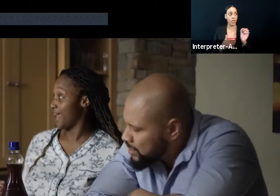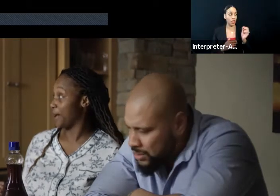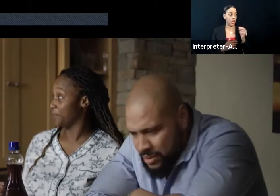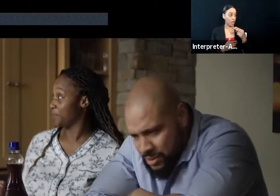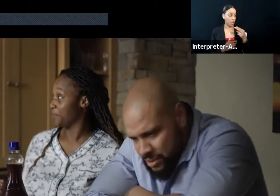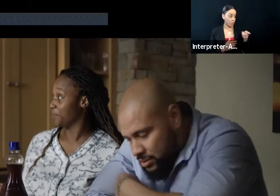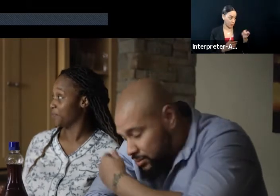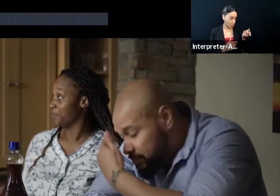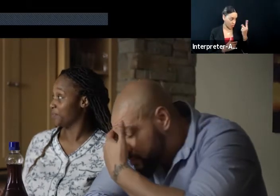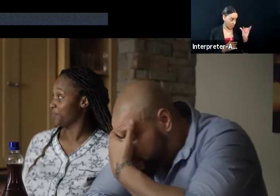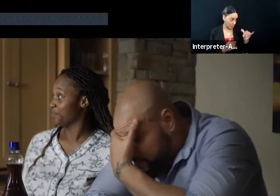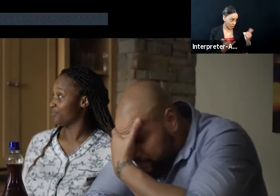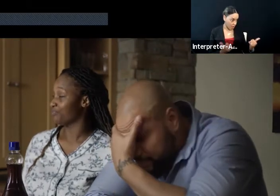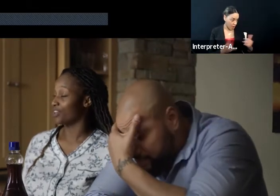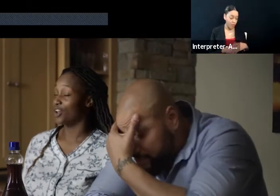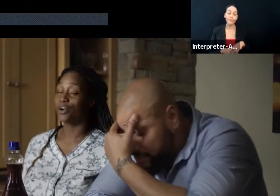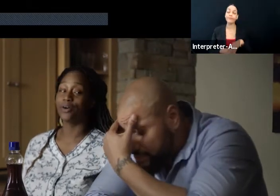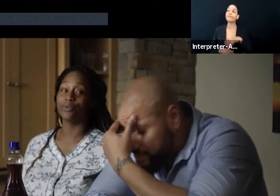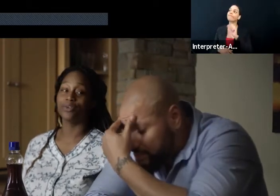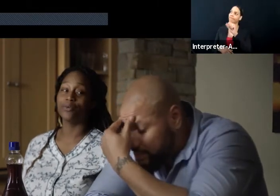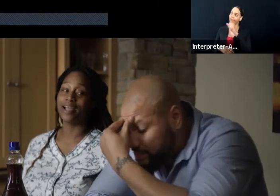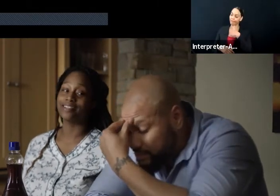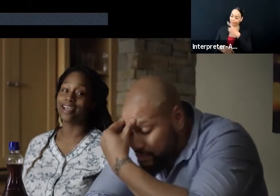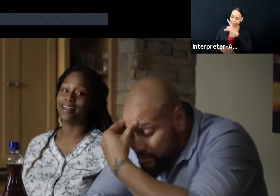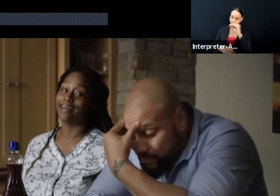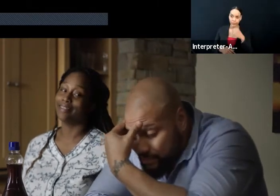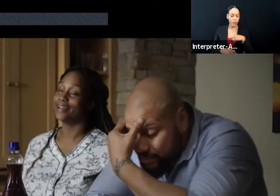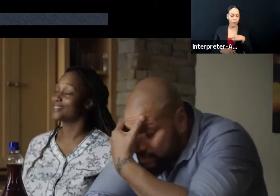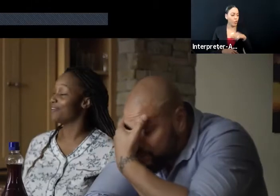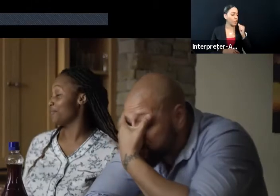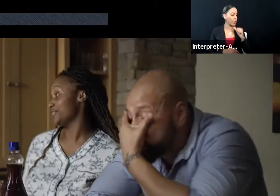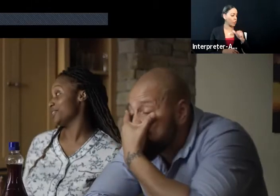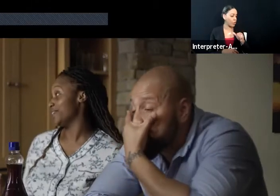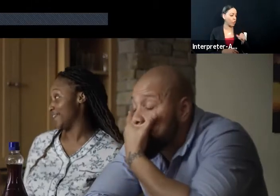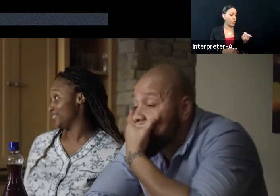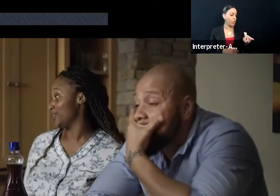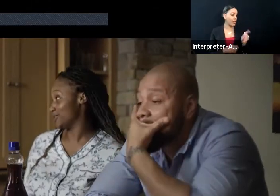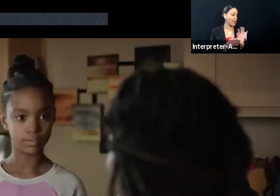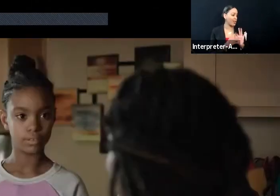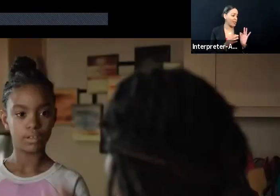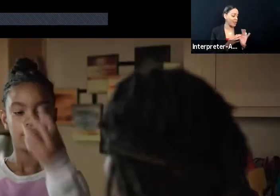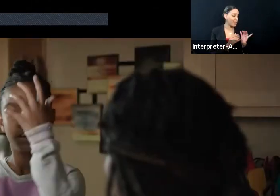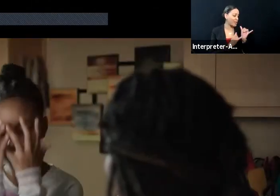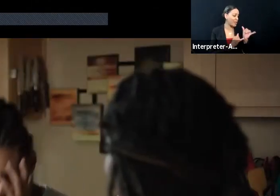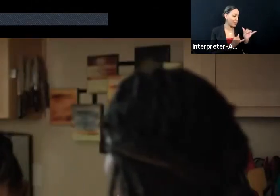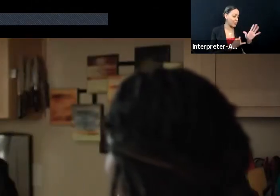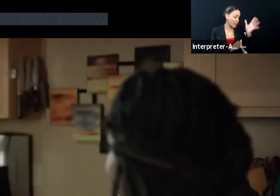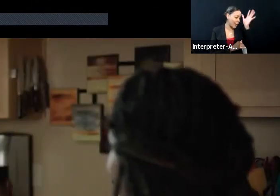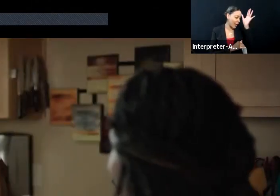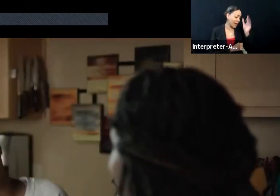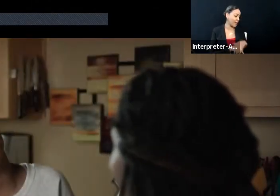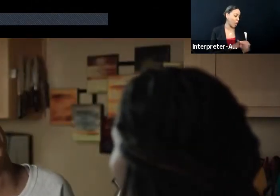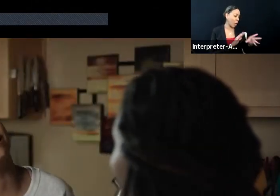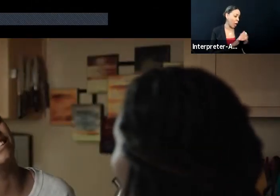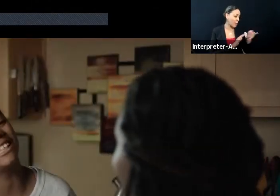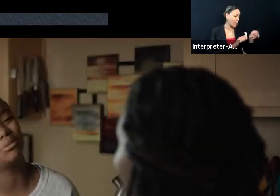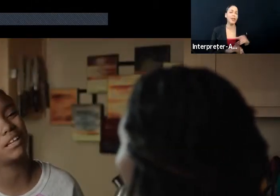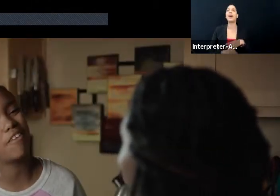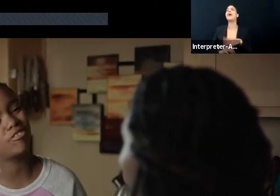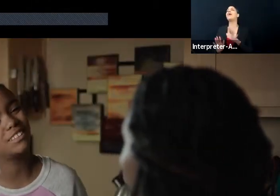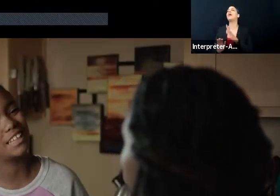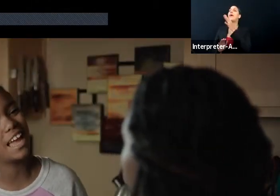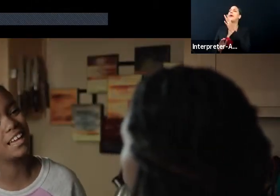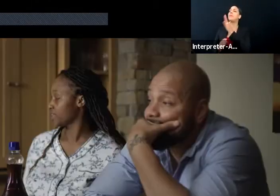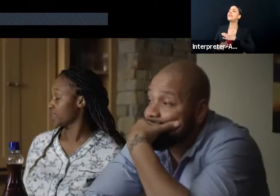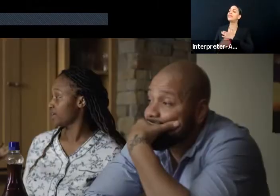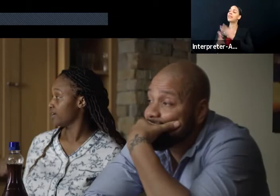that now. Girl, you ain't saying nothing except for what your daddy told you to say. Oh, Mama, please. I just want to have a